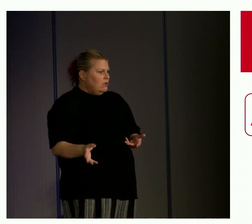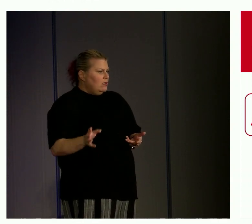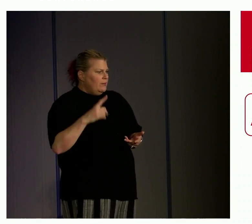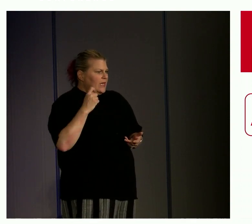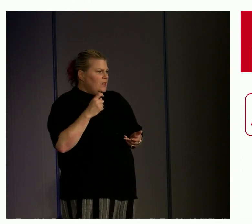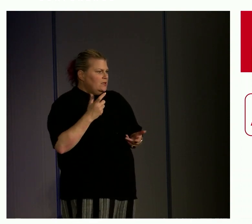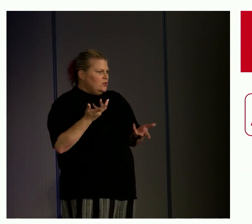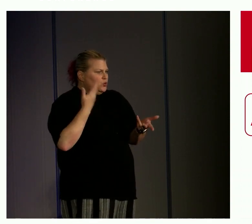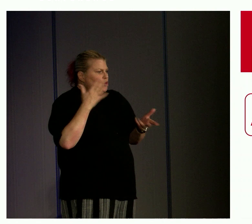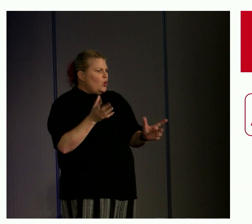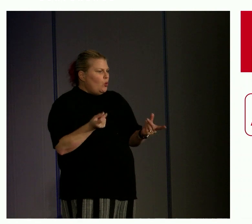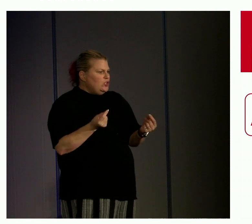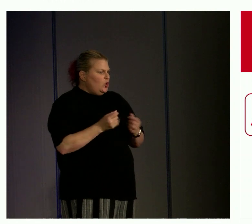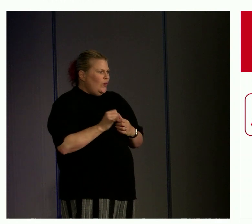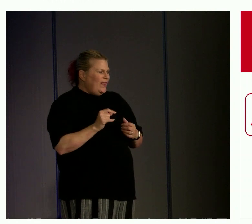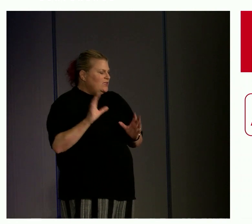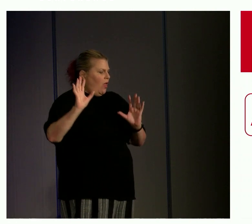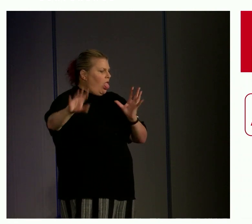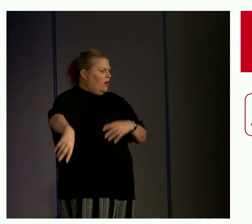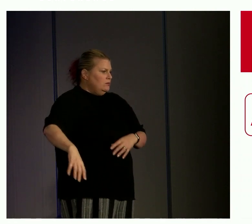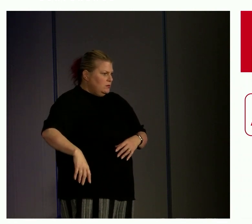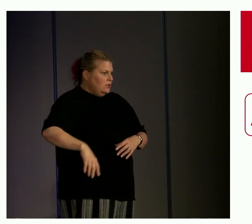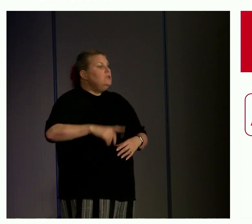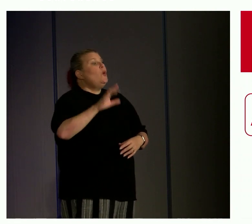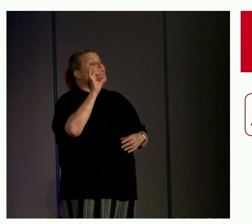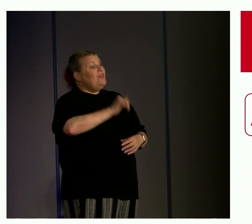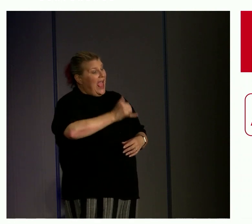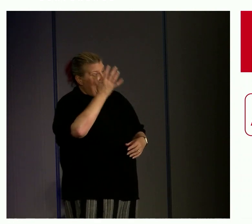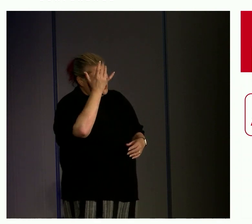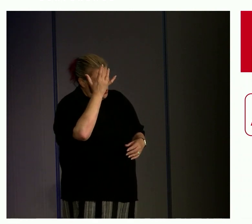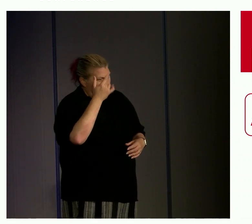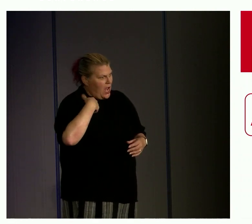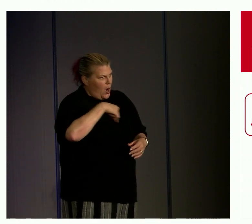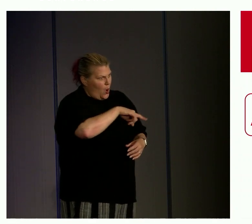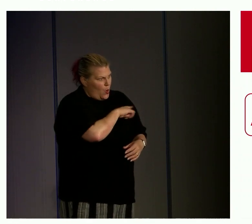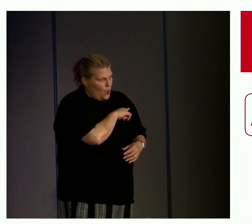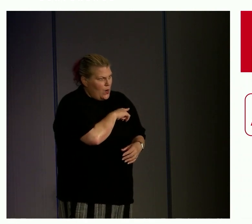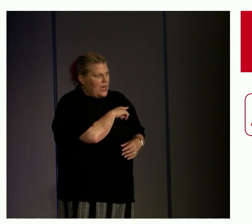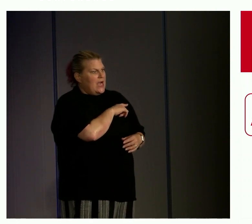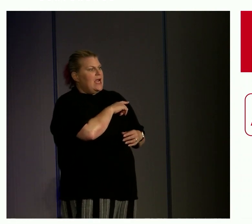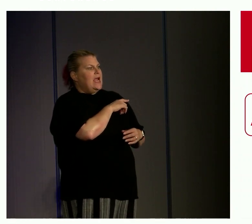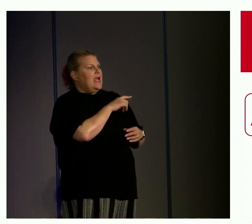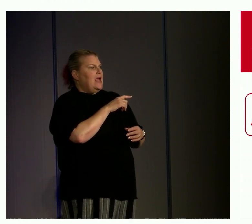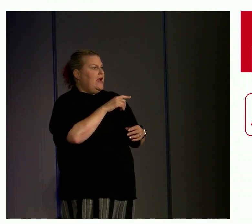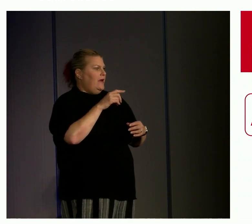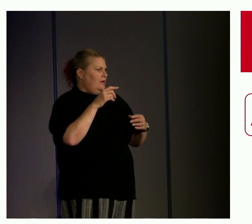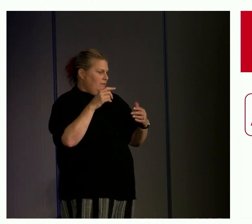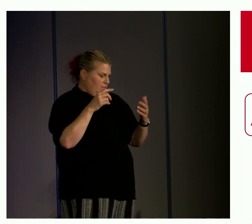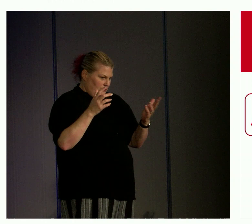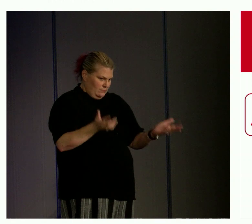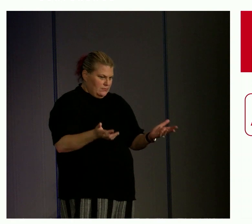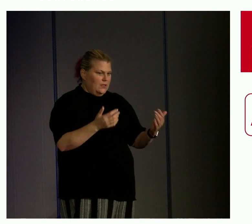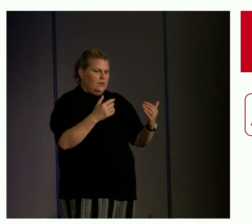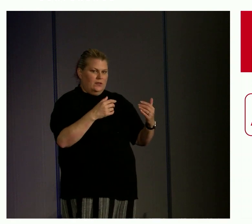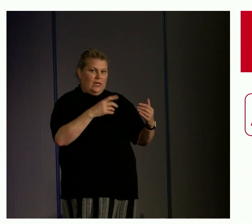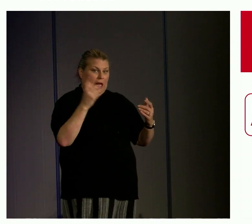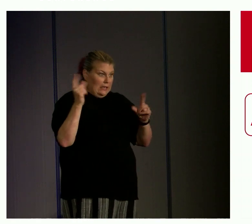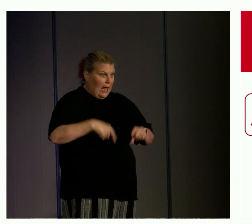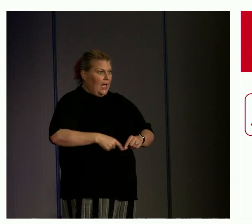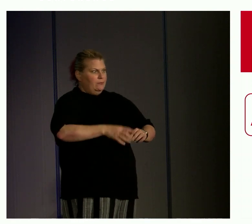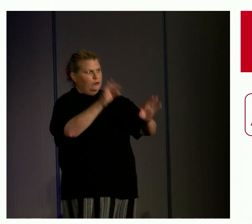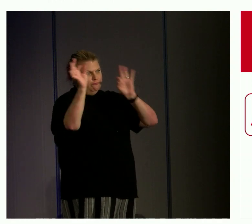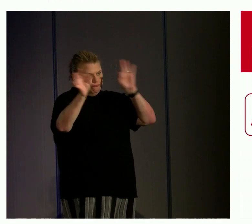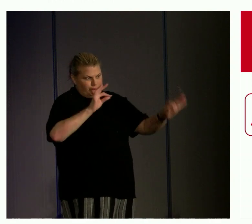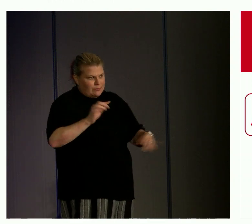you won't know what to do with it. So that's why we have conceived the whole pedagogical concept about LEGO Braille Bricks.